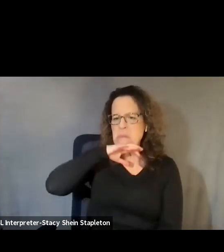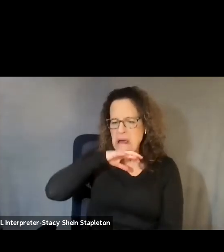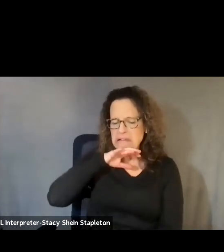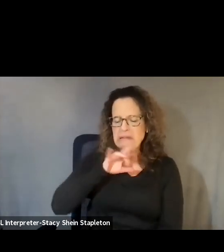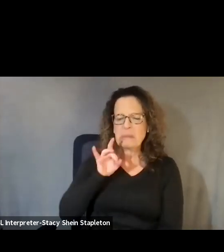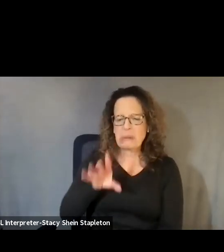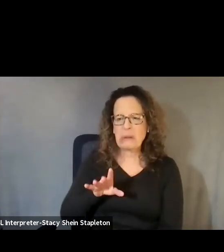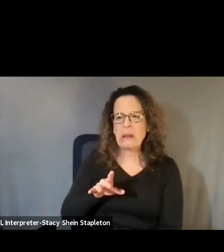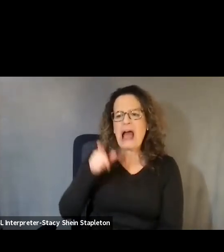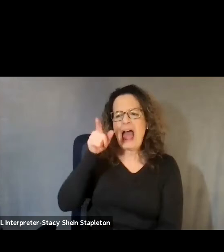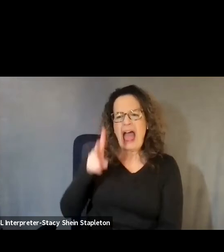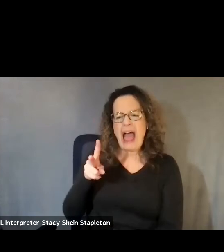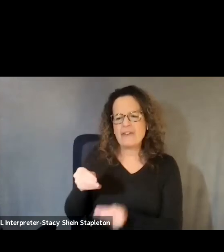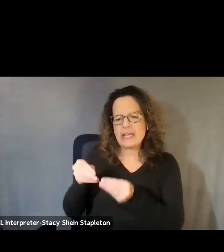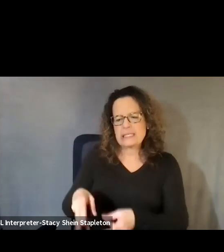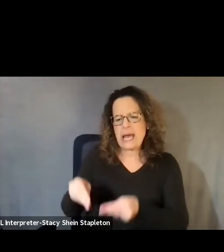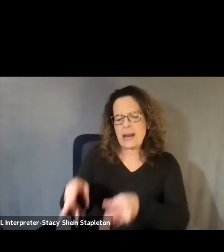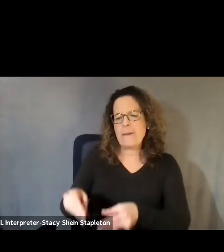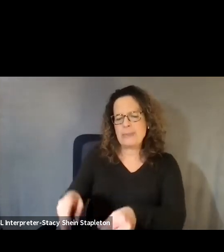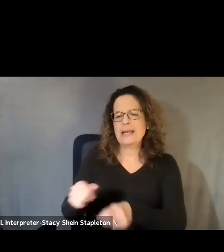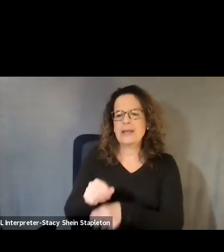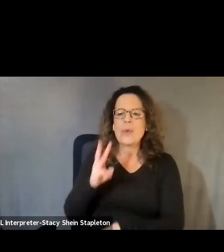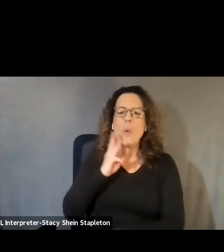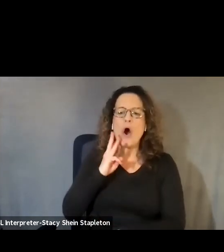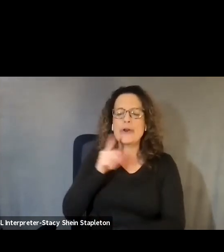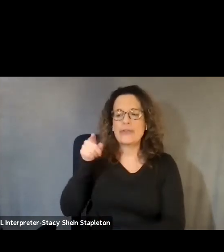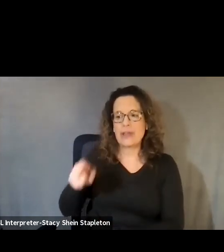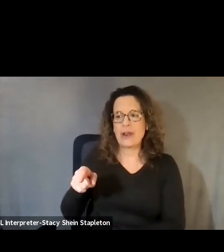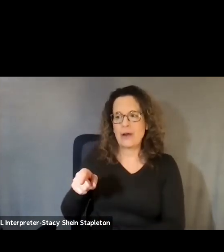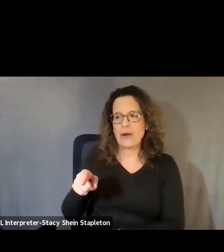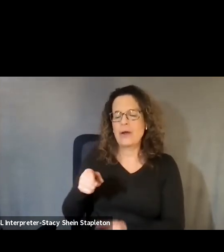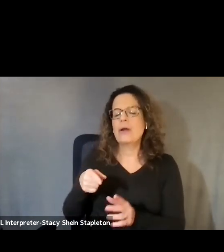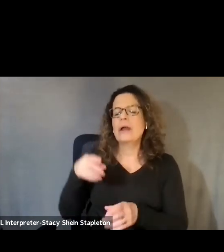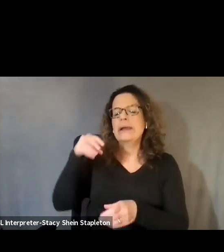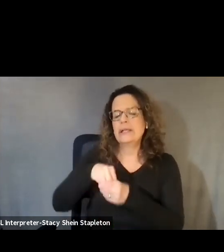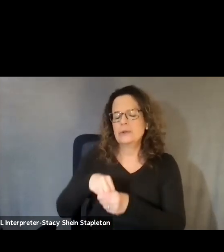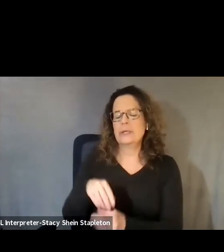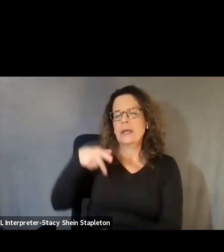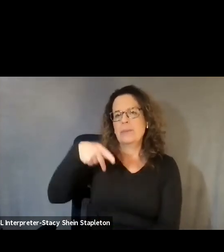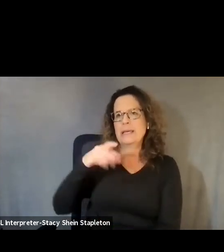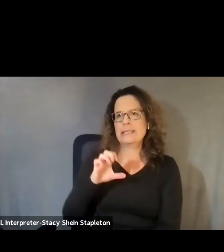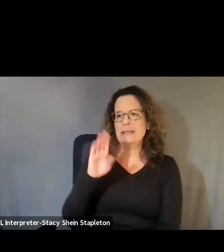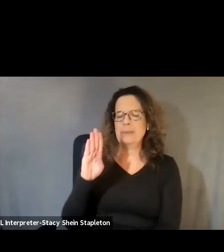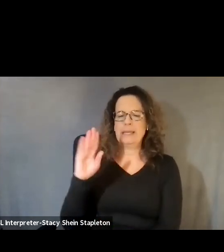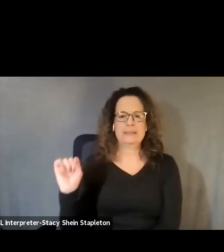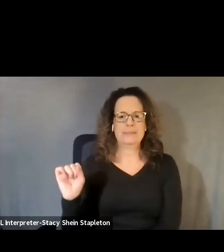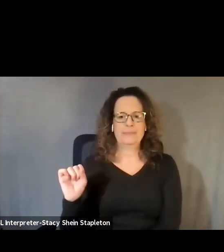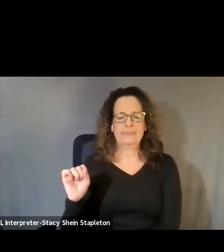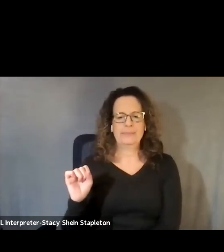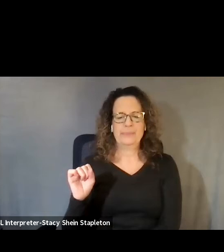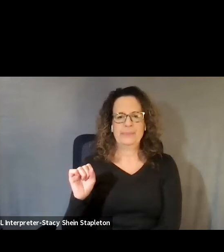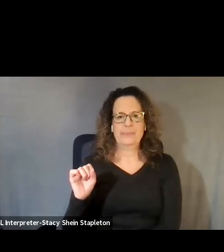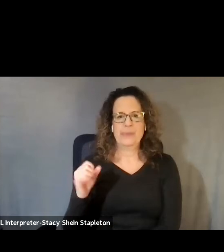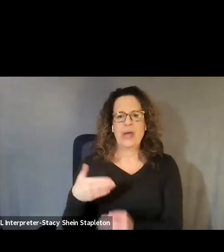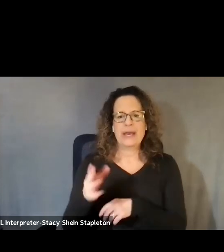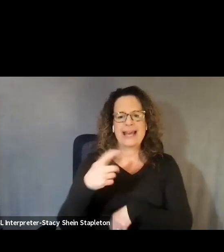half of the sediment in Waukegan Harbor was comprised of PCBs. The next time you drive